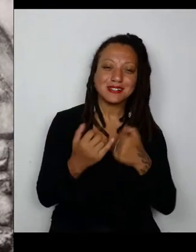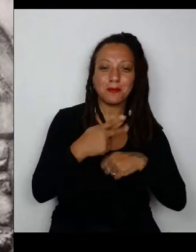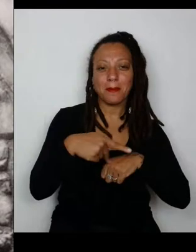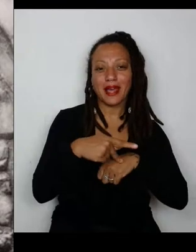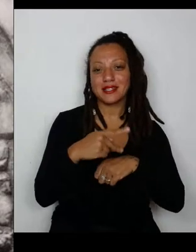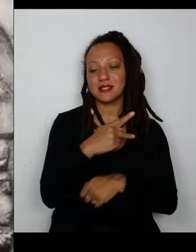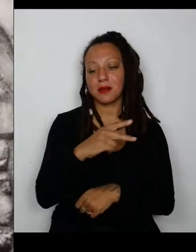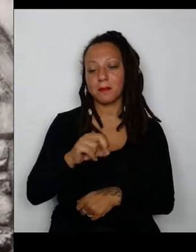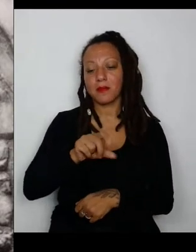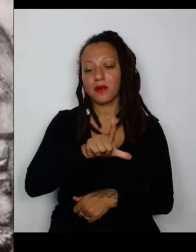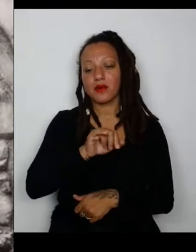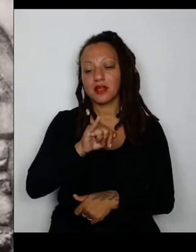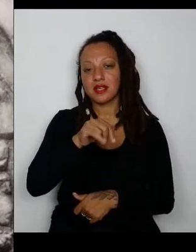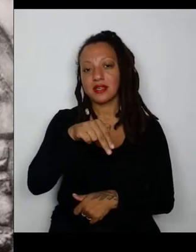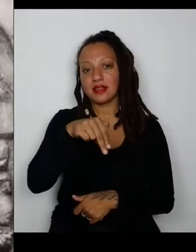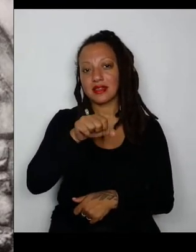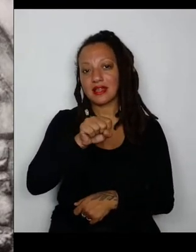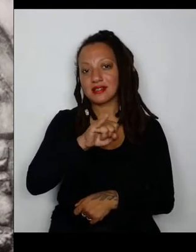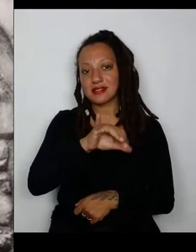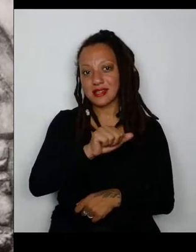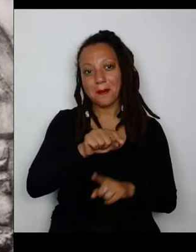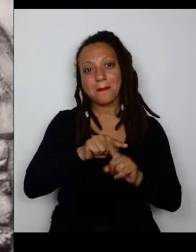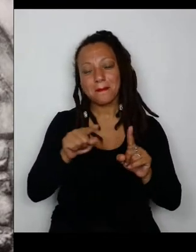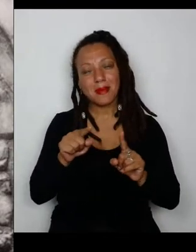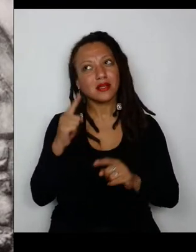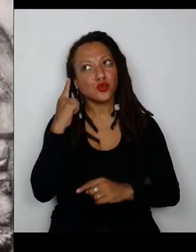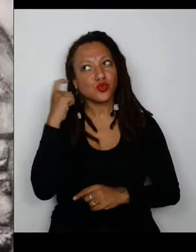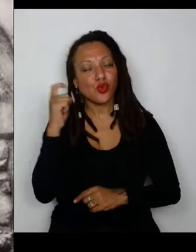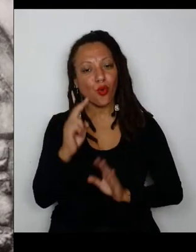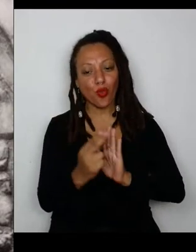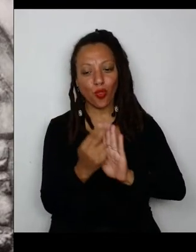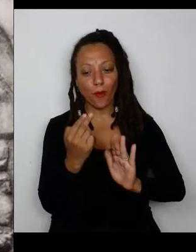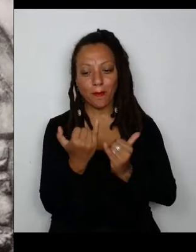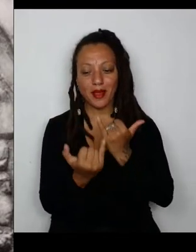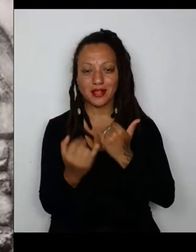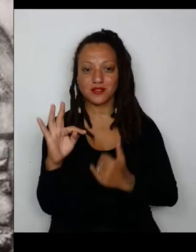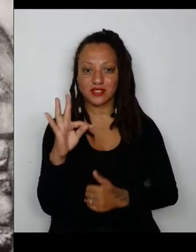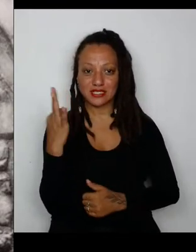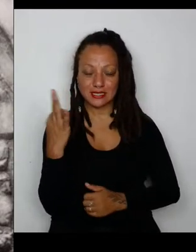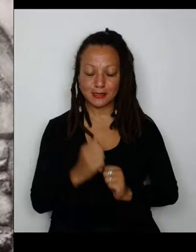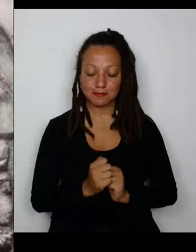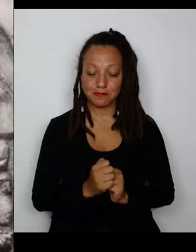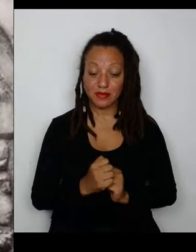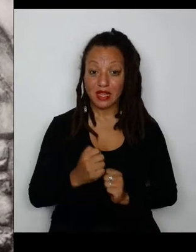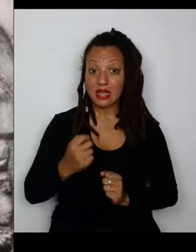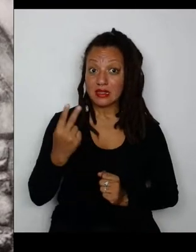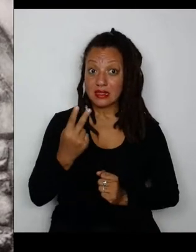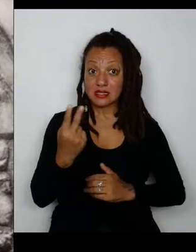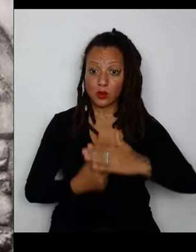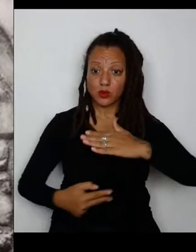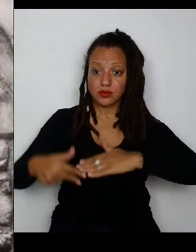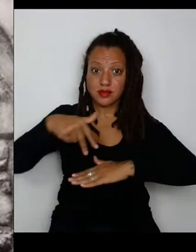ringleader and he and his wife are he writes also wild animals